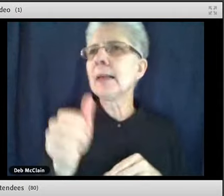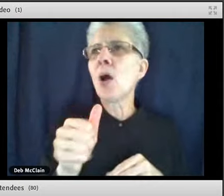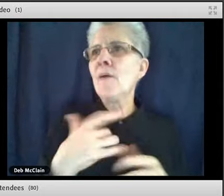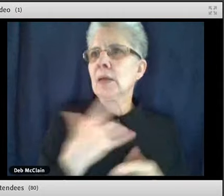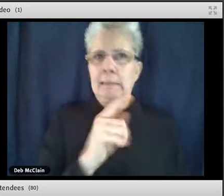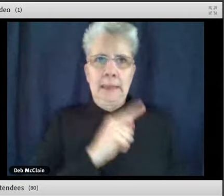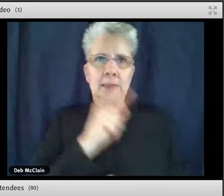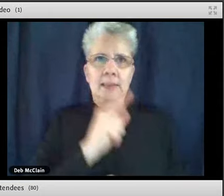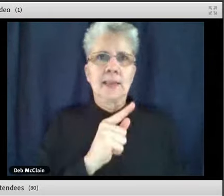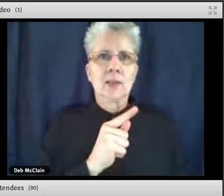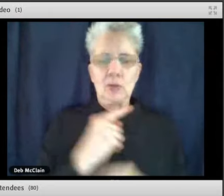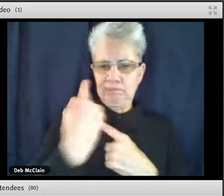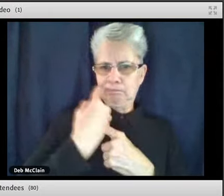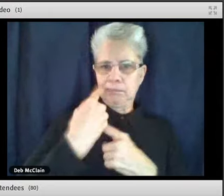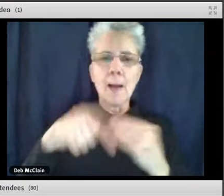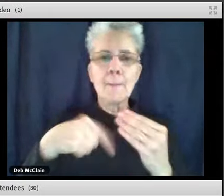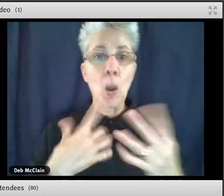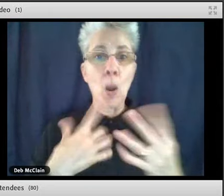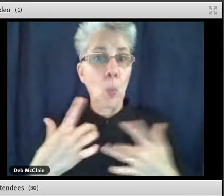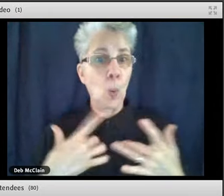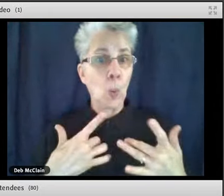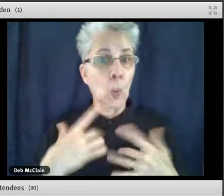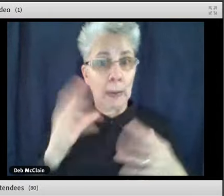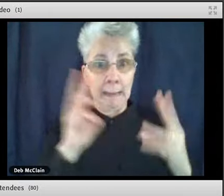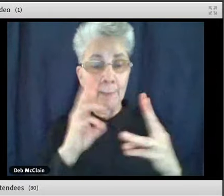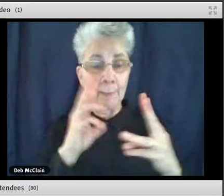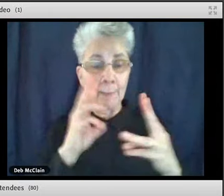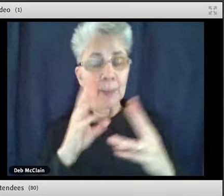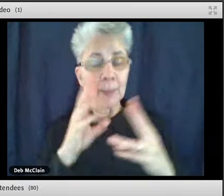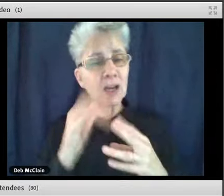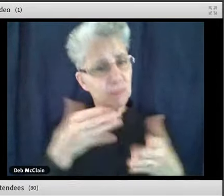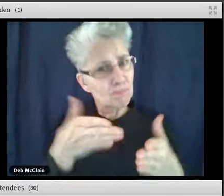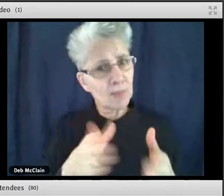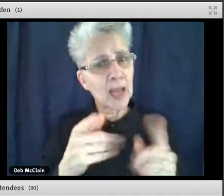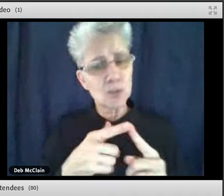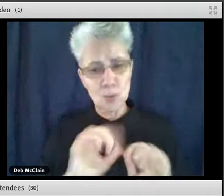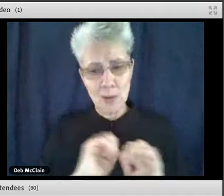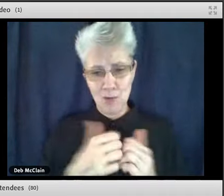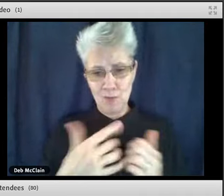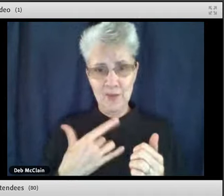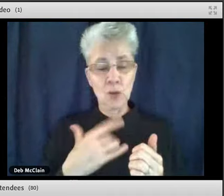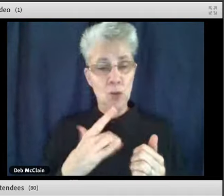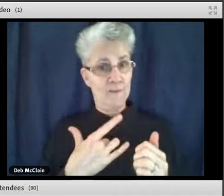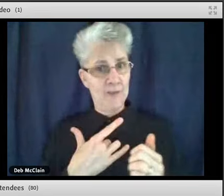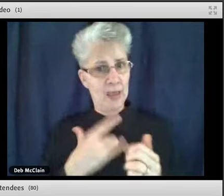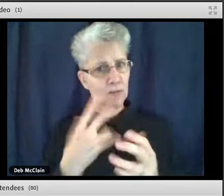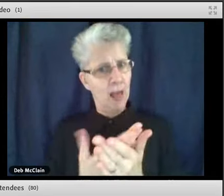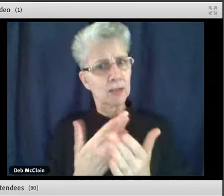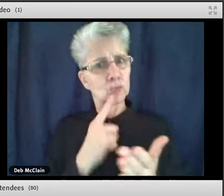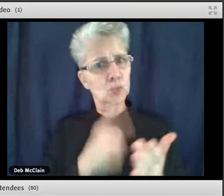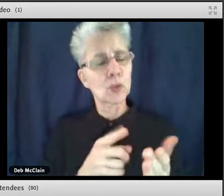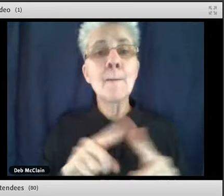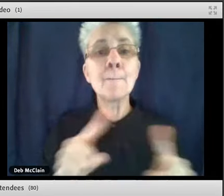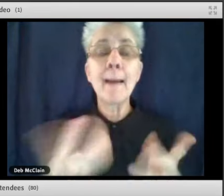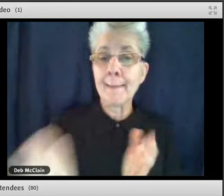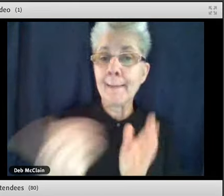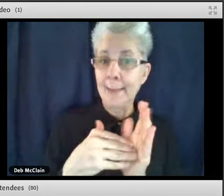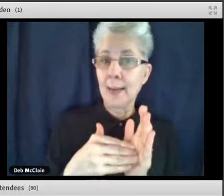So I want to take a quick second, literally like 1 minute. If you have a sheet of paper, if you don't, that's okay. Just you can type it in the chat